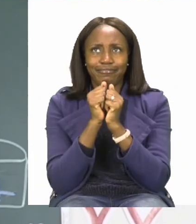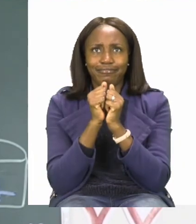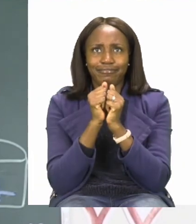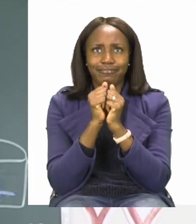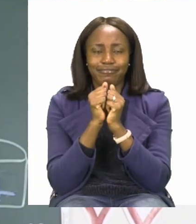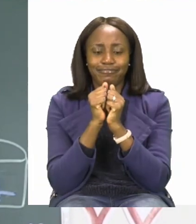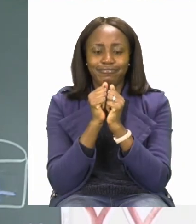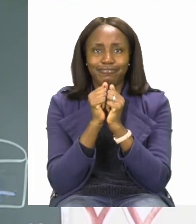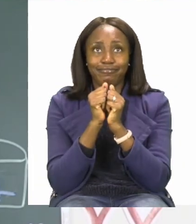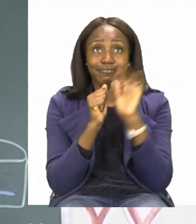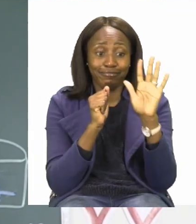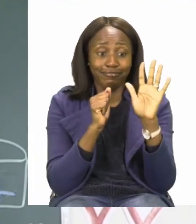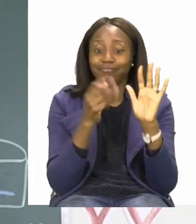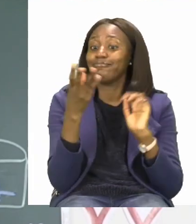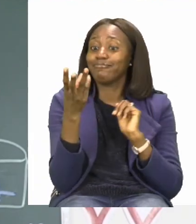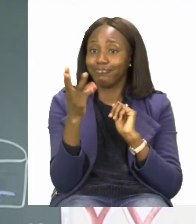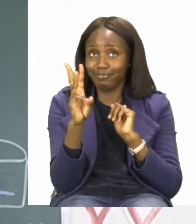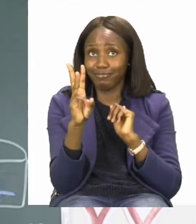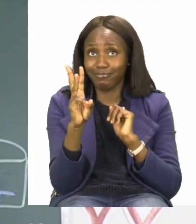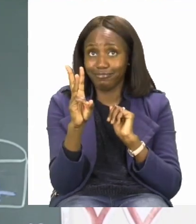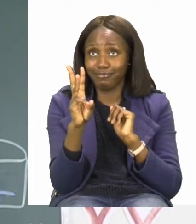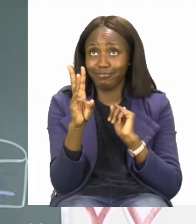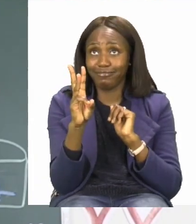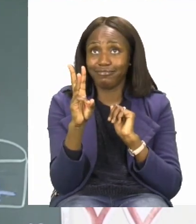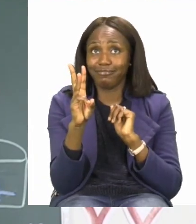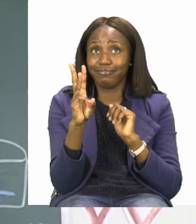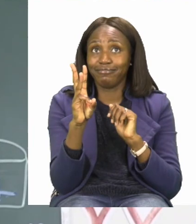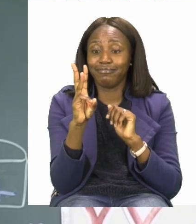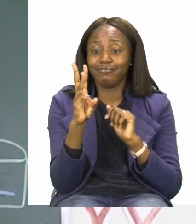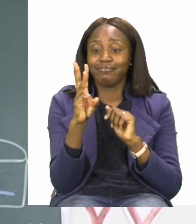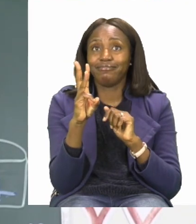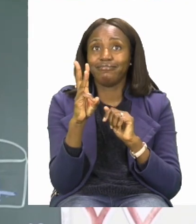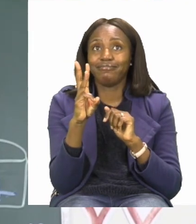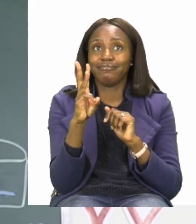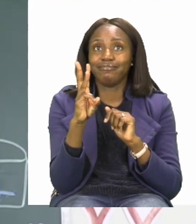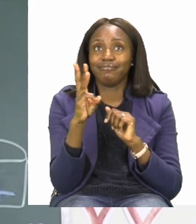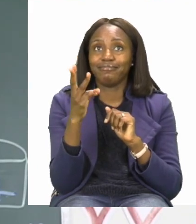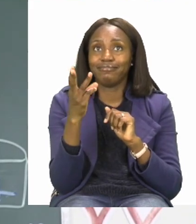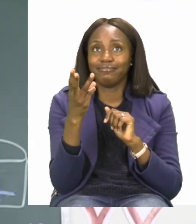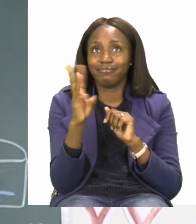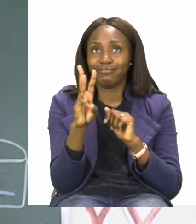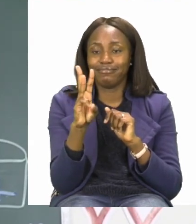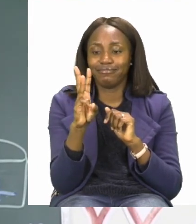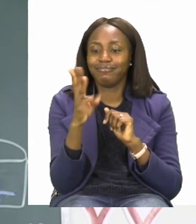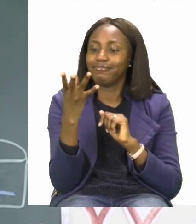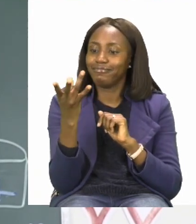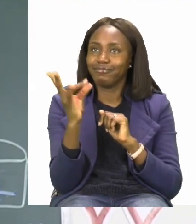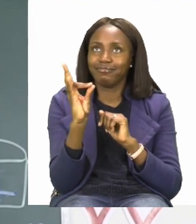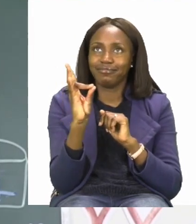plus 3. 5, and then I have 3. So I can count on 5,